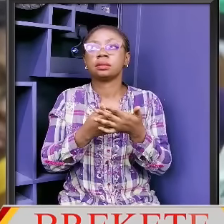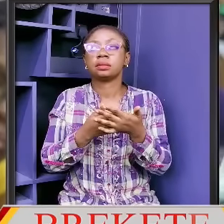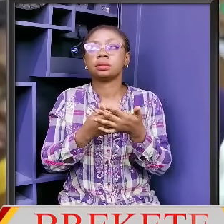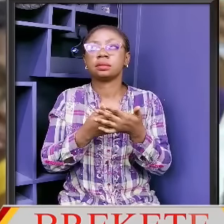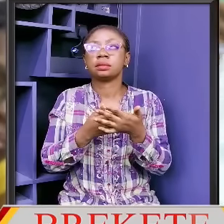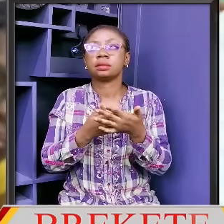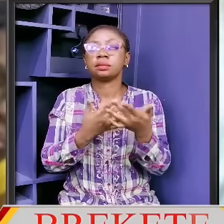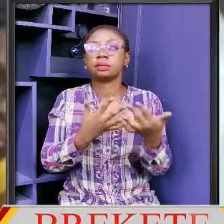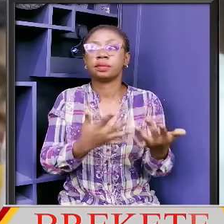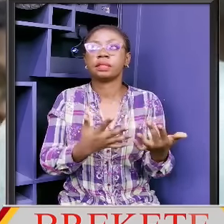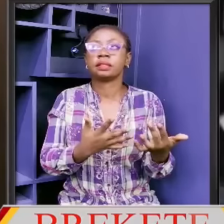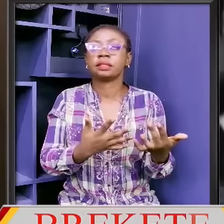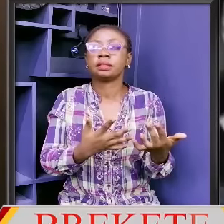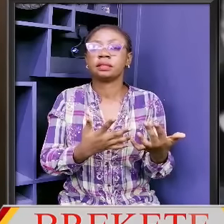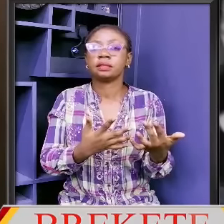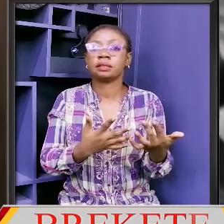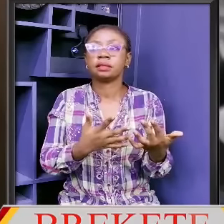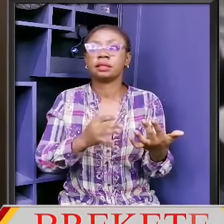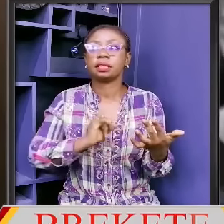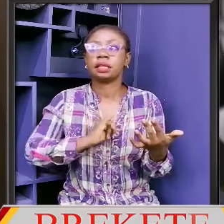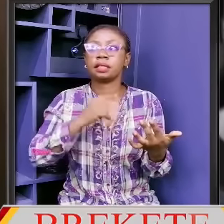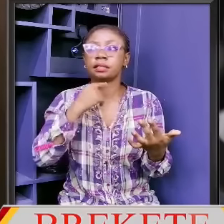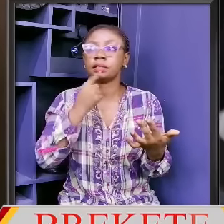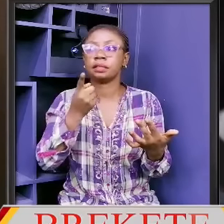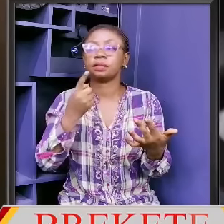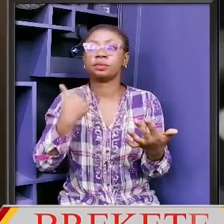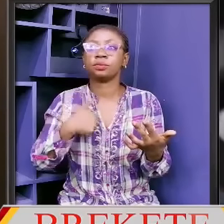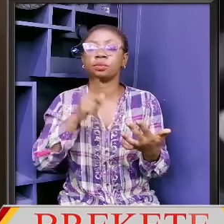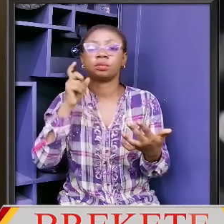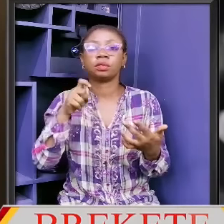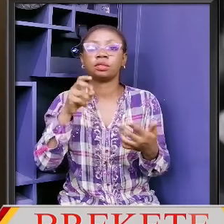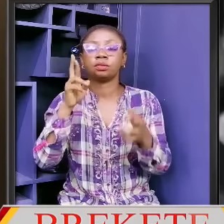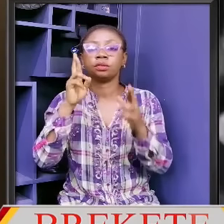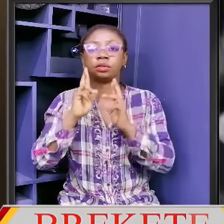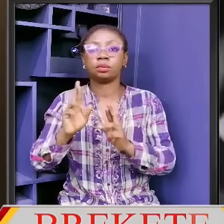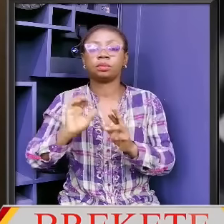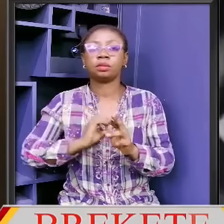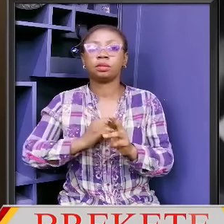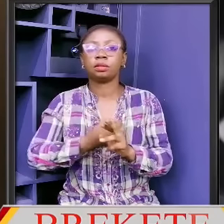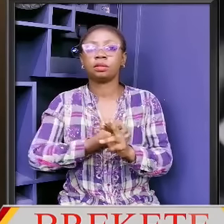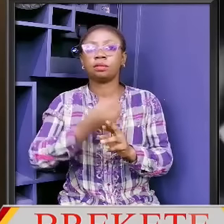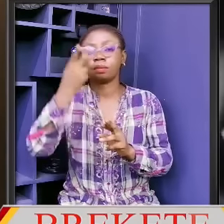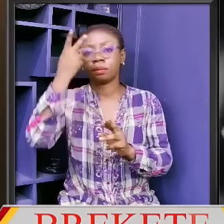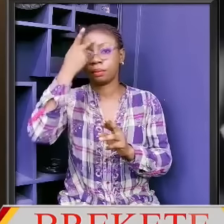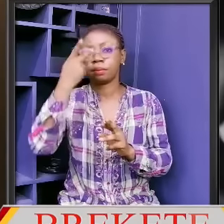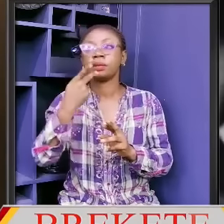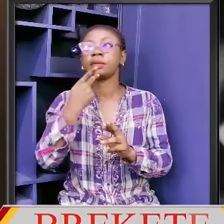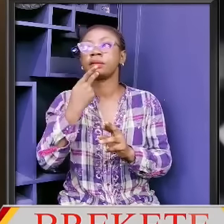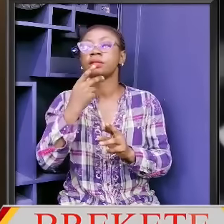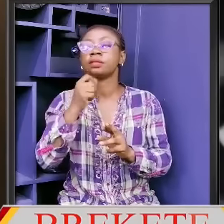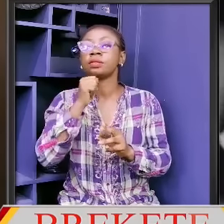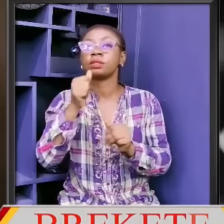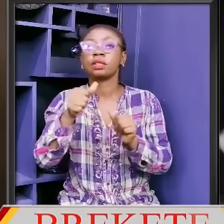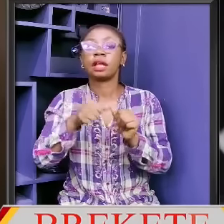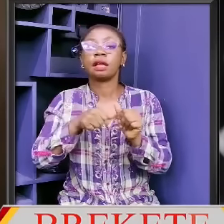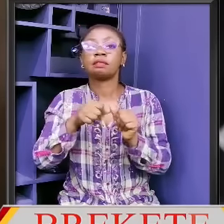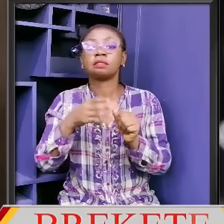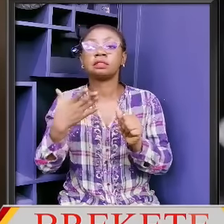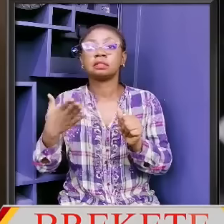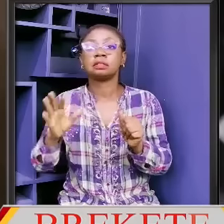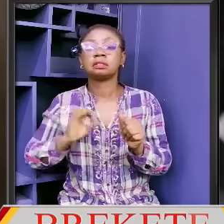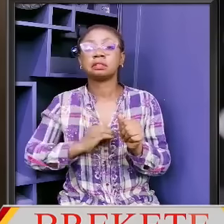They suck say make we respect our parents, ba? Yes, No be everything our parents go tell us to do,